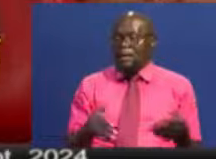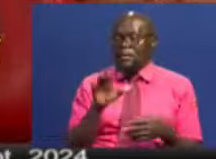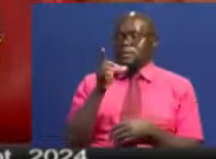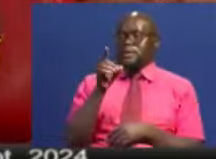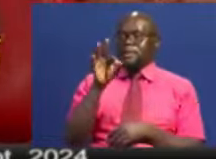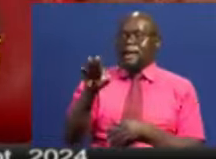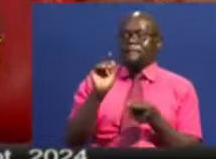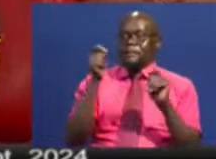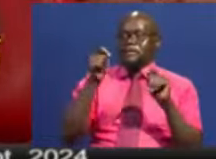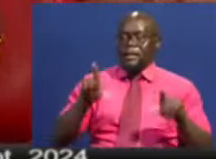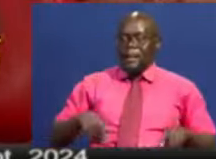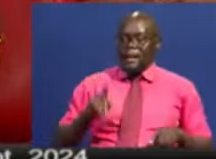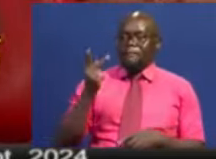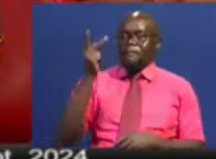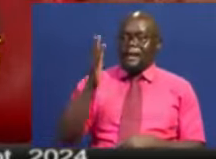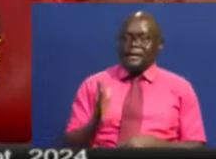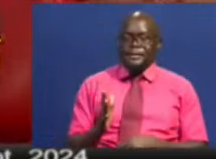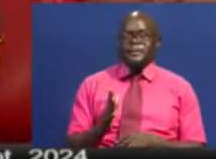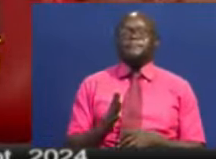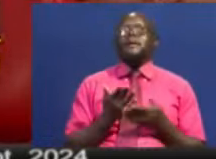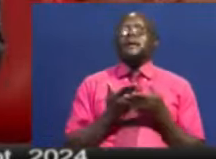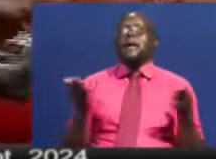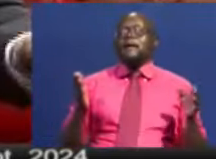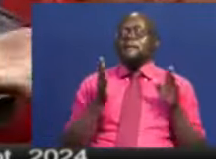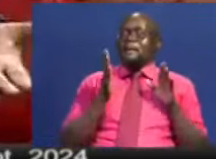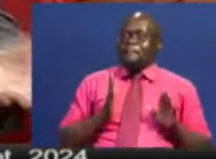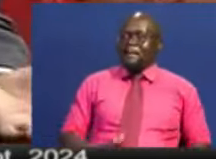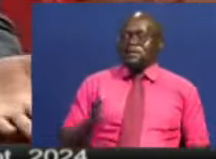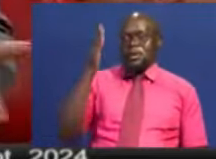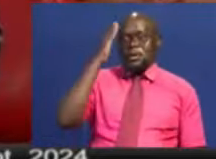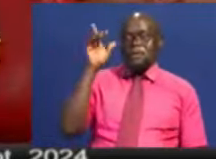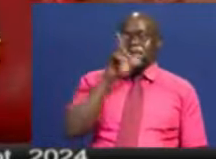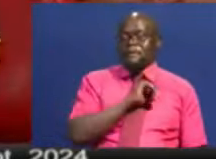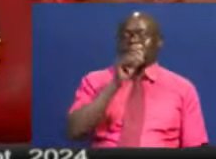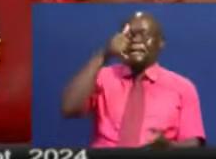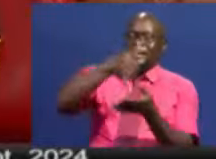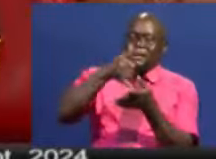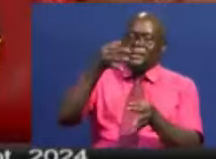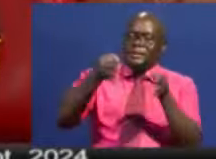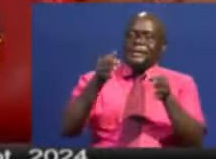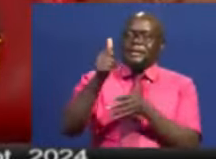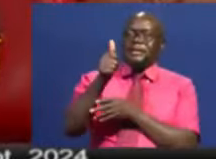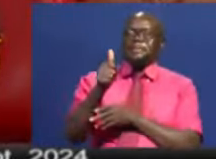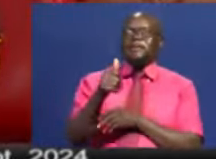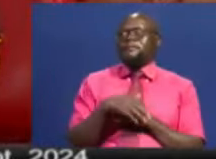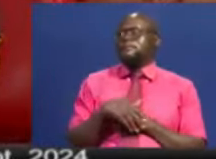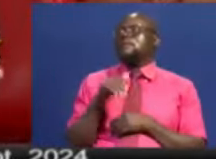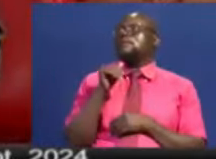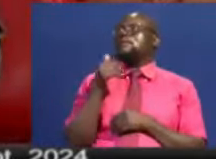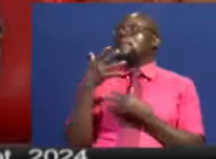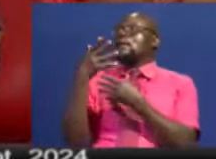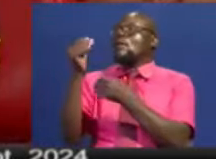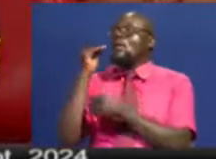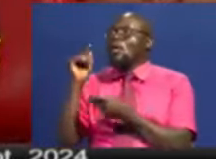CDF has changed the lives of Kenyans, Mr. Speaker, every person knows in this country, including judges. Do they not go